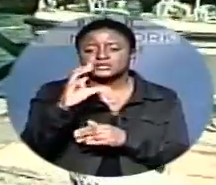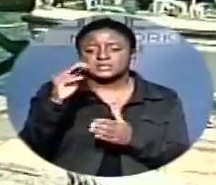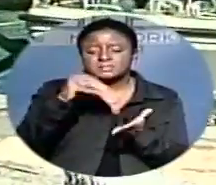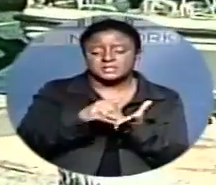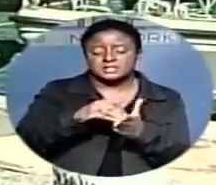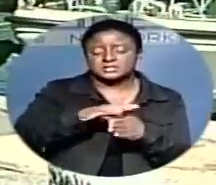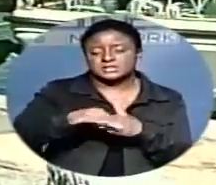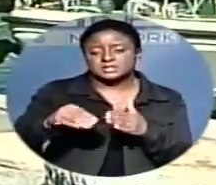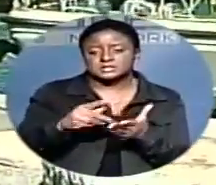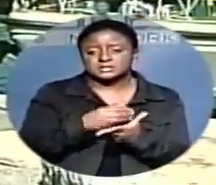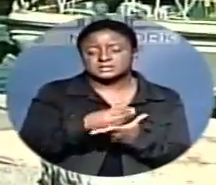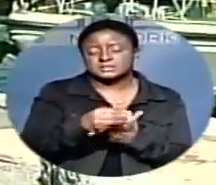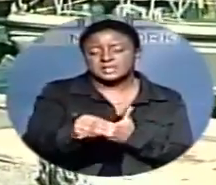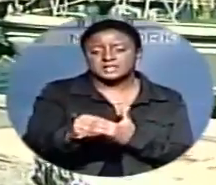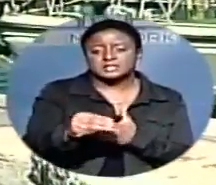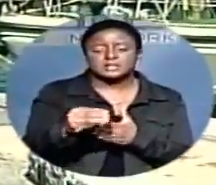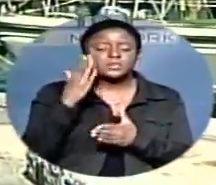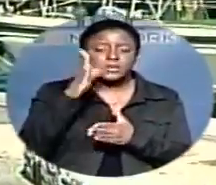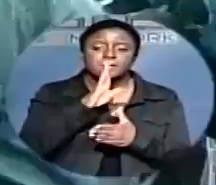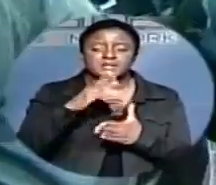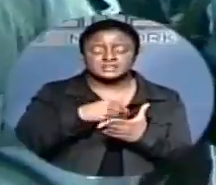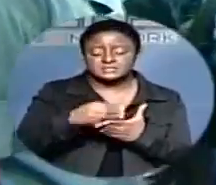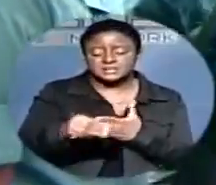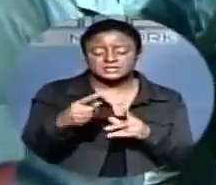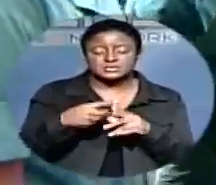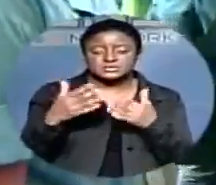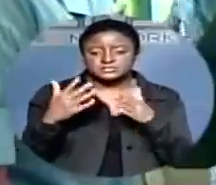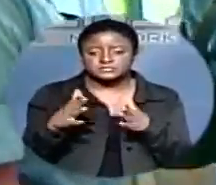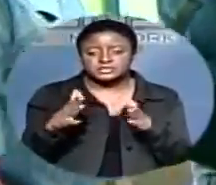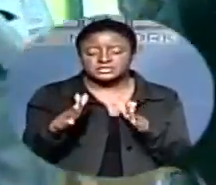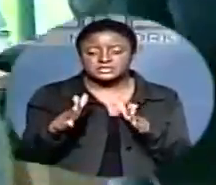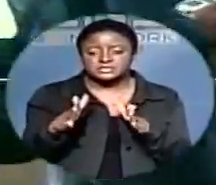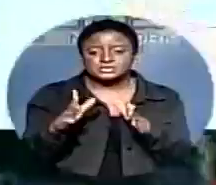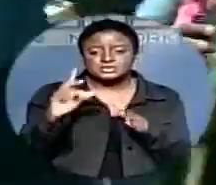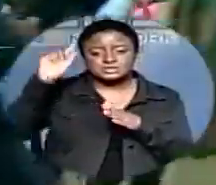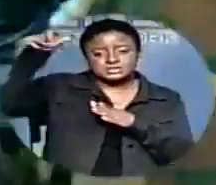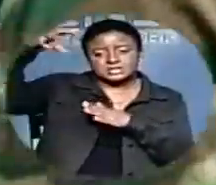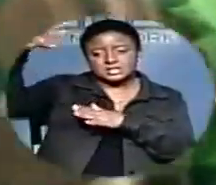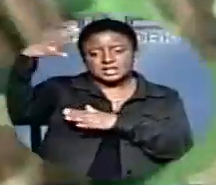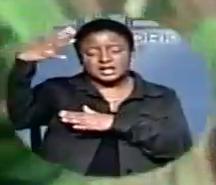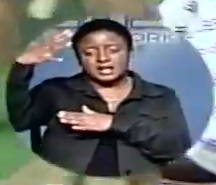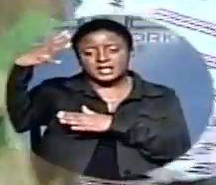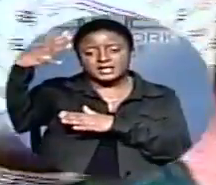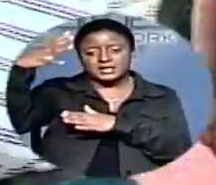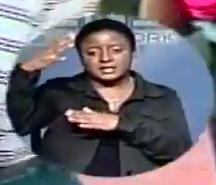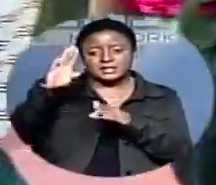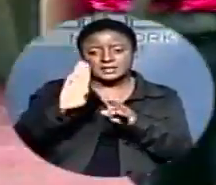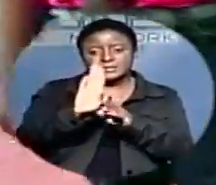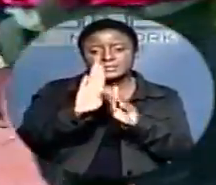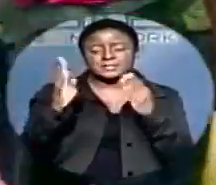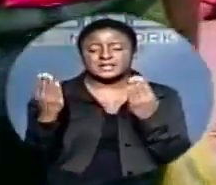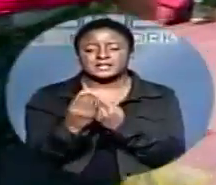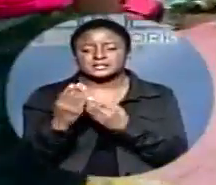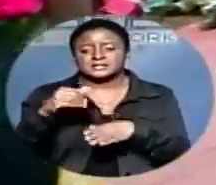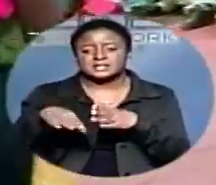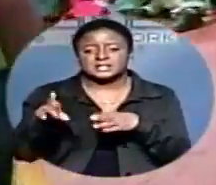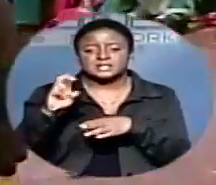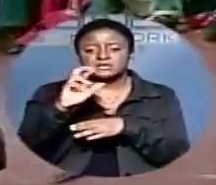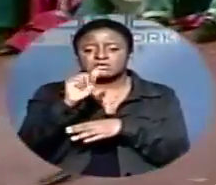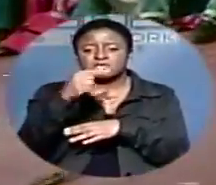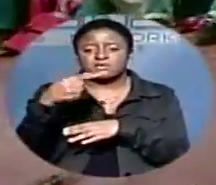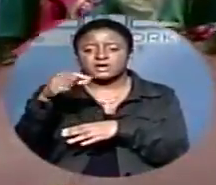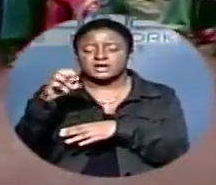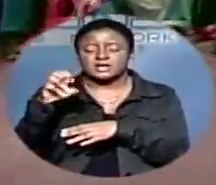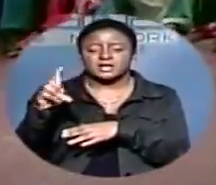protection of our precious marine resources, which includes completion of a satellite base in Ragged Island to deter poachers from the country's richest fishing